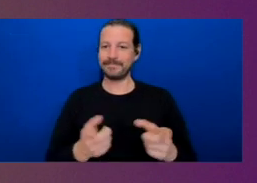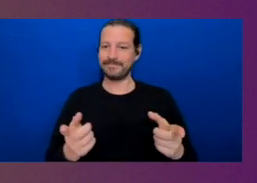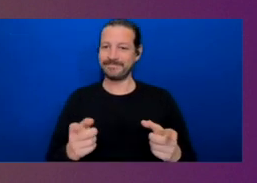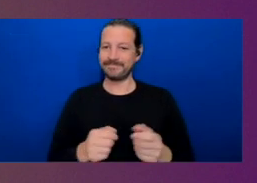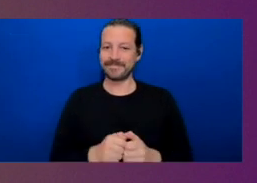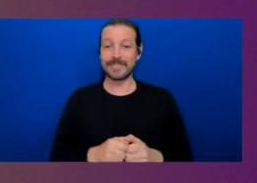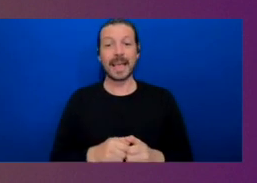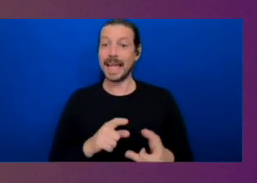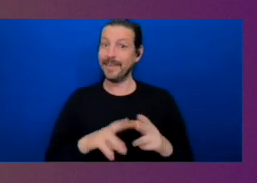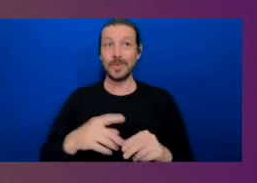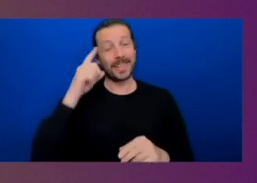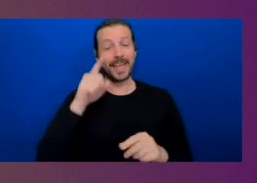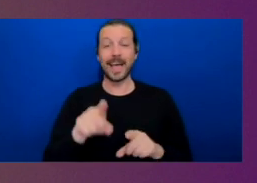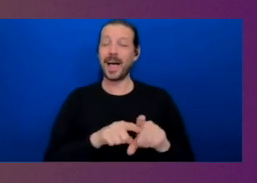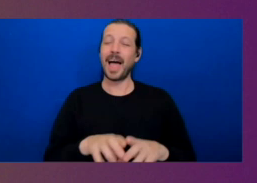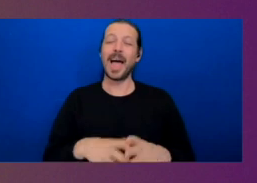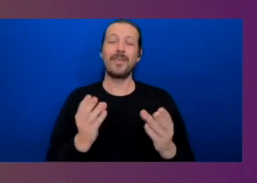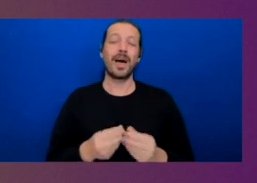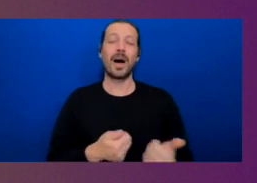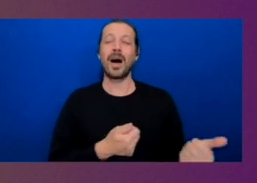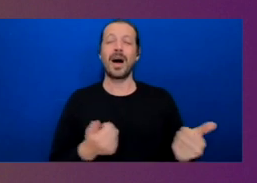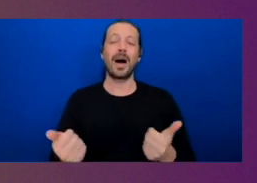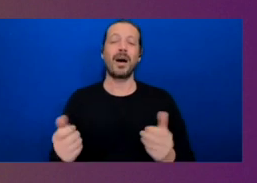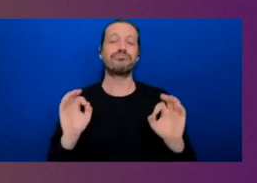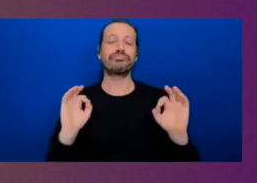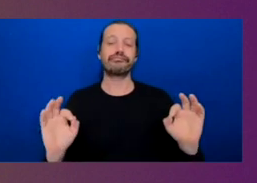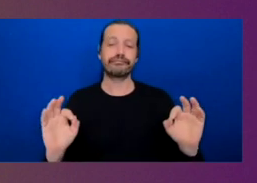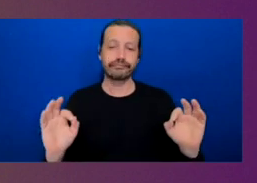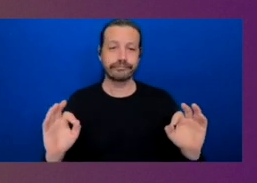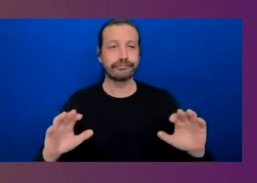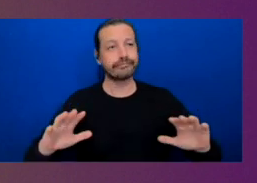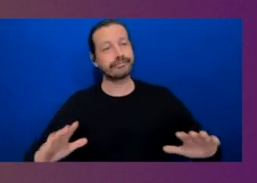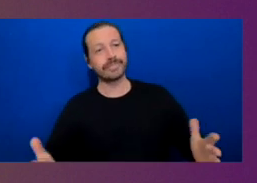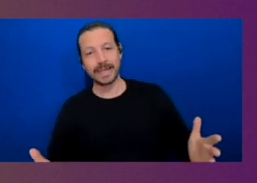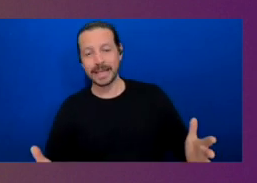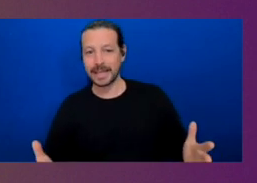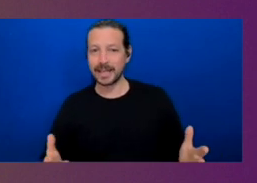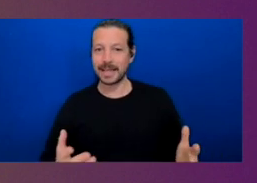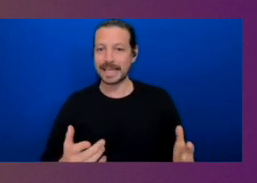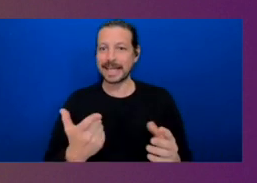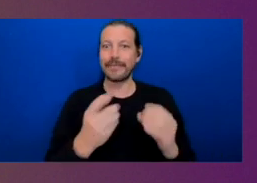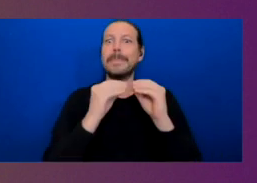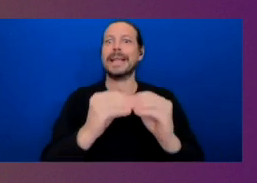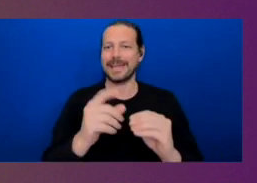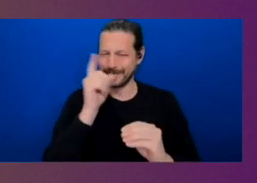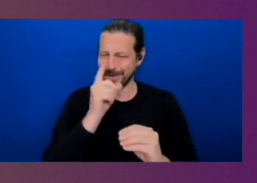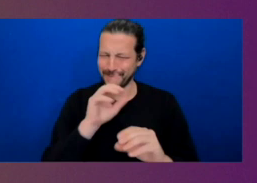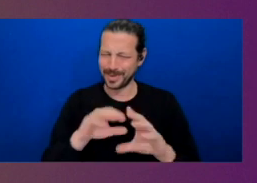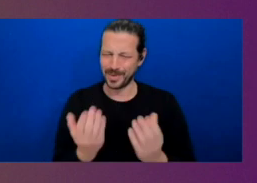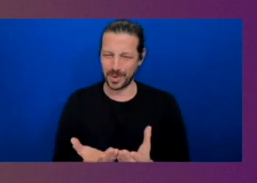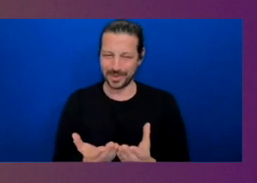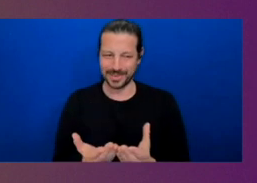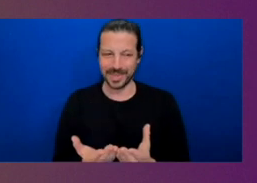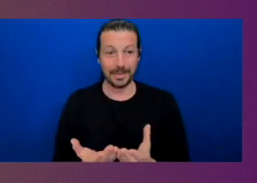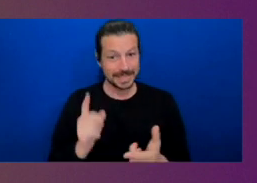if you thought that you could possibly get to know the 7 billion configurations of humanity, which of course we can't, we're also innovating all the time in